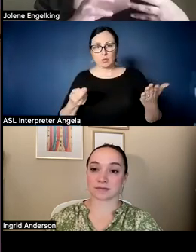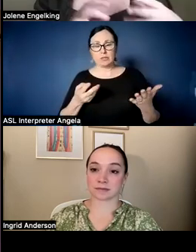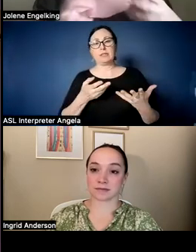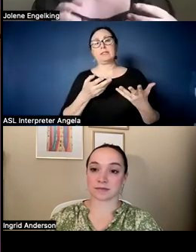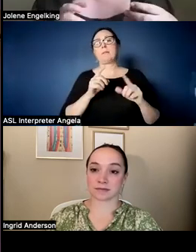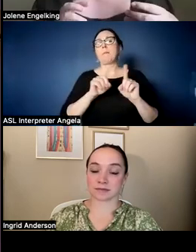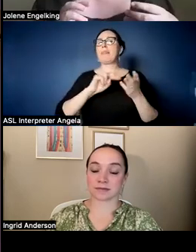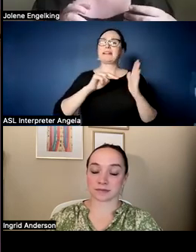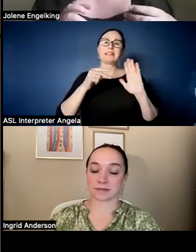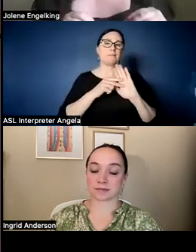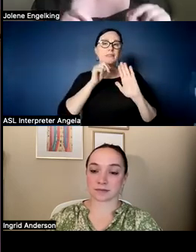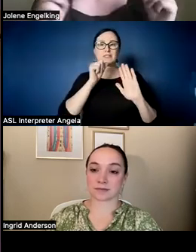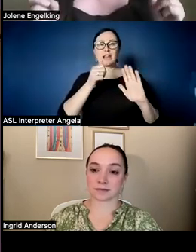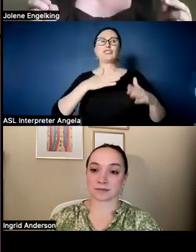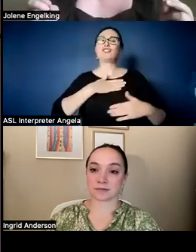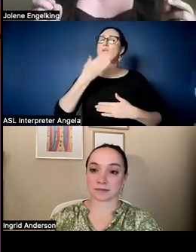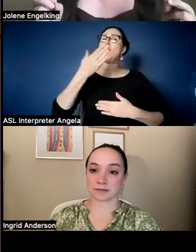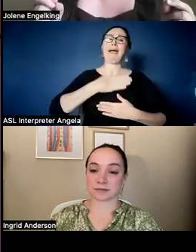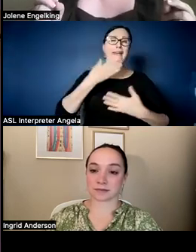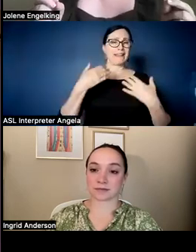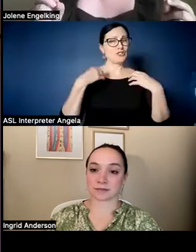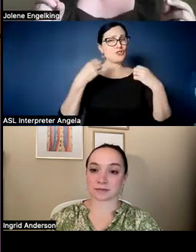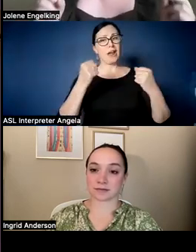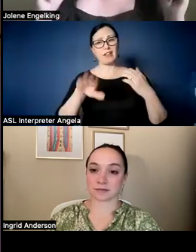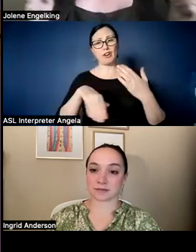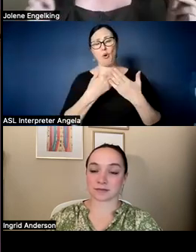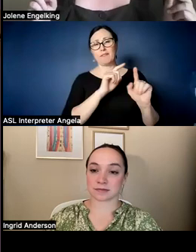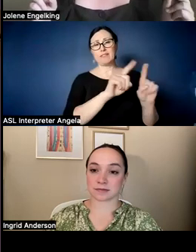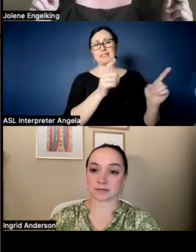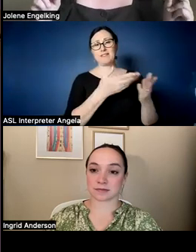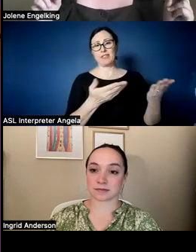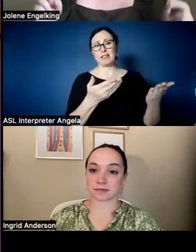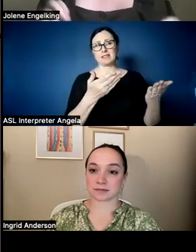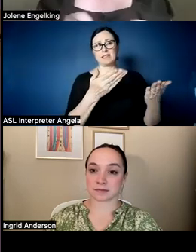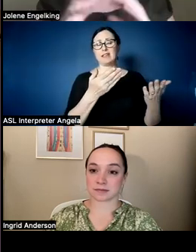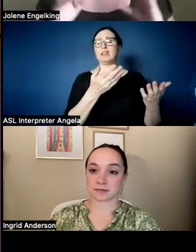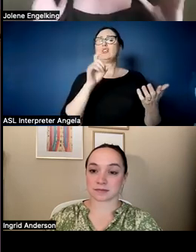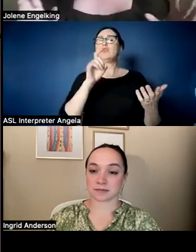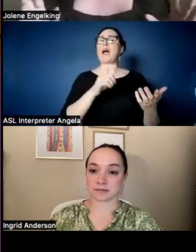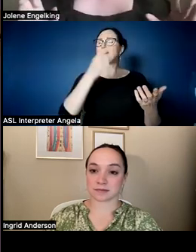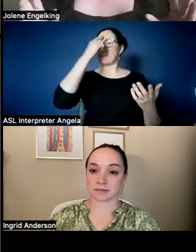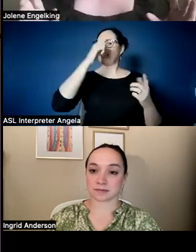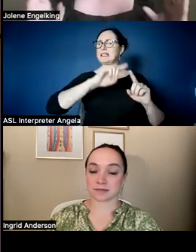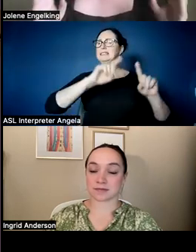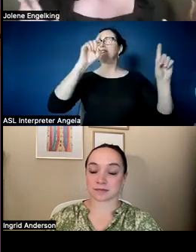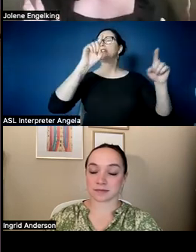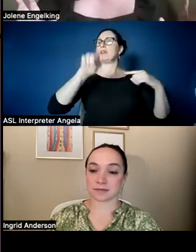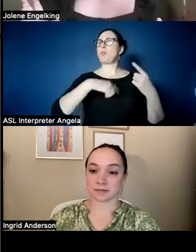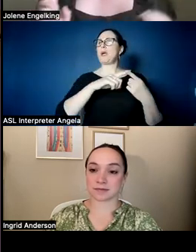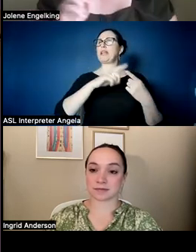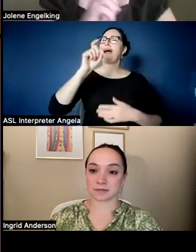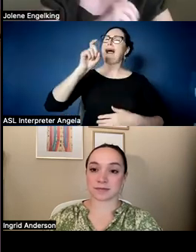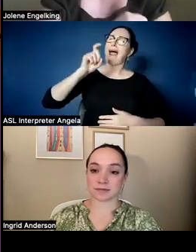strength and all these sorts of things. And so you just have to think a little bit differently. And when you have to think differently, it is beautiful what can be created in